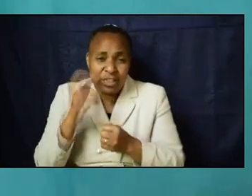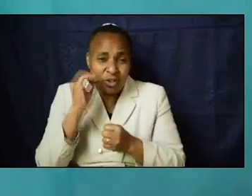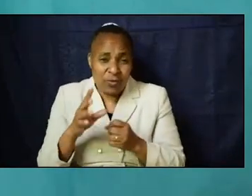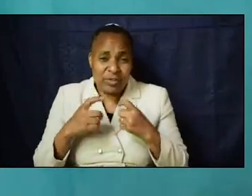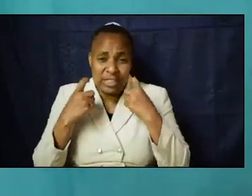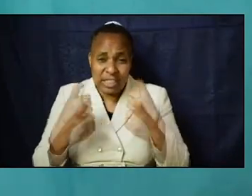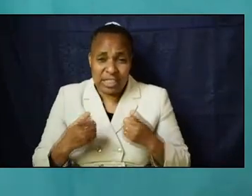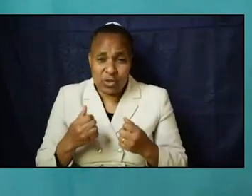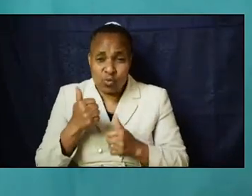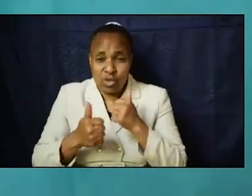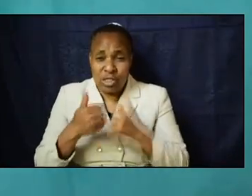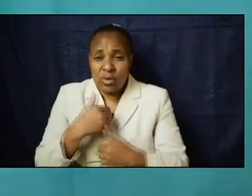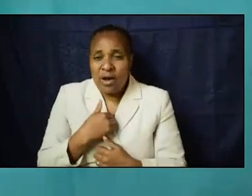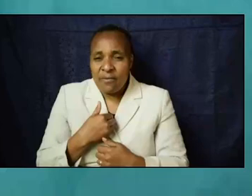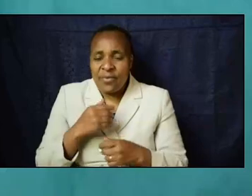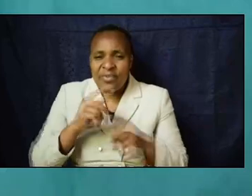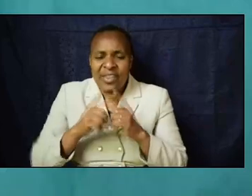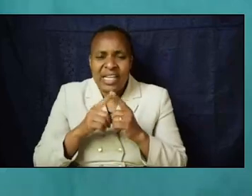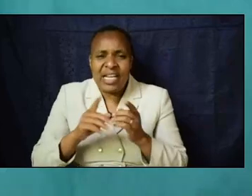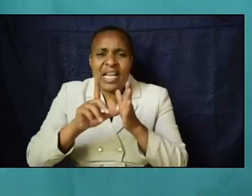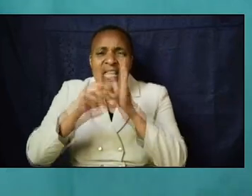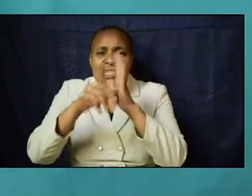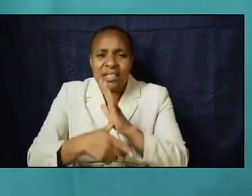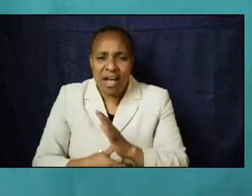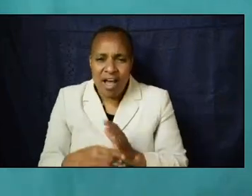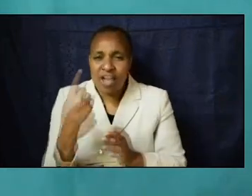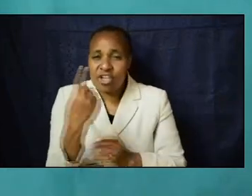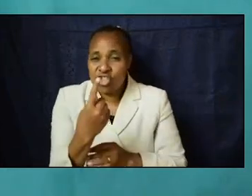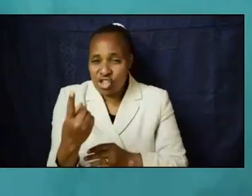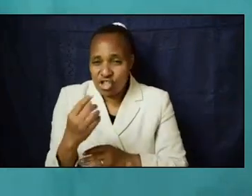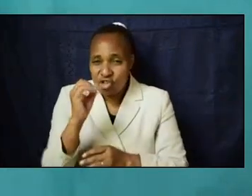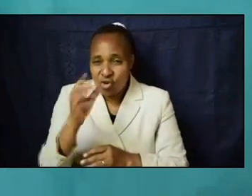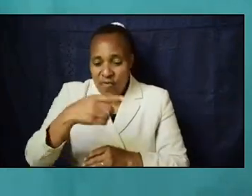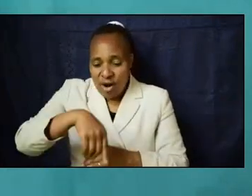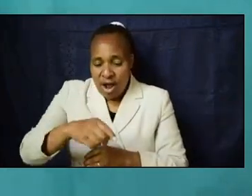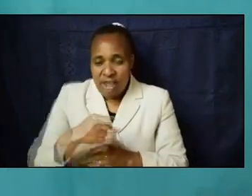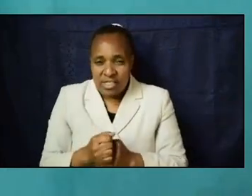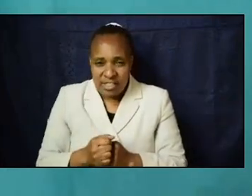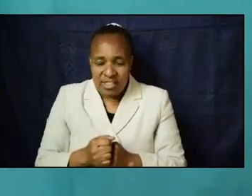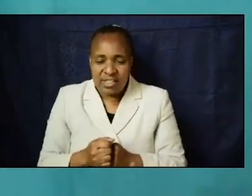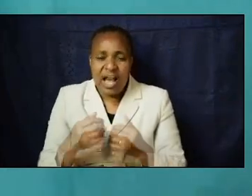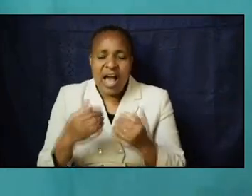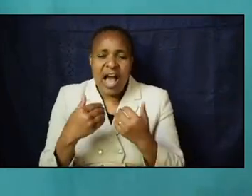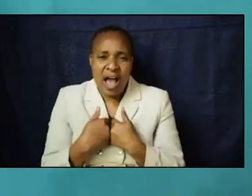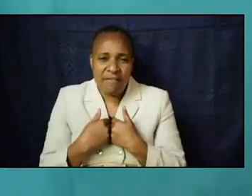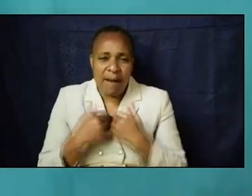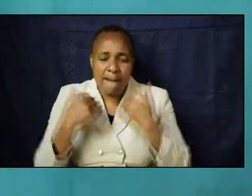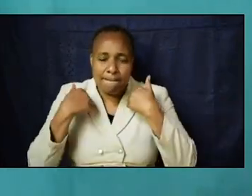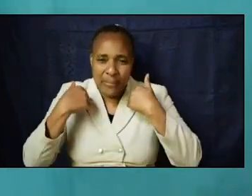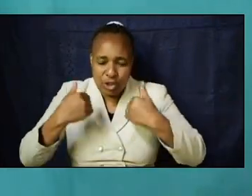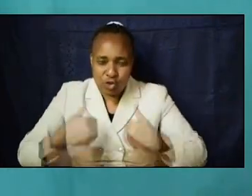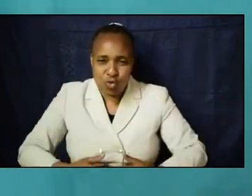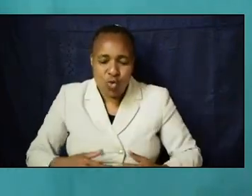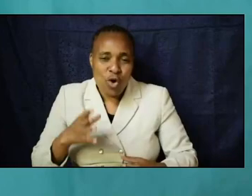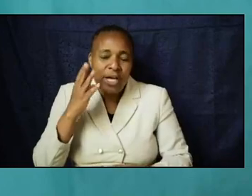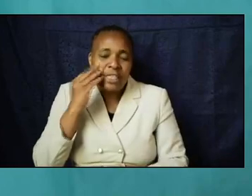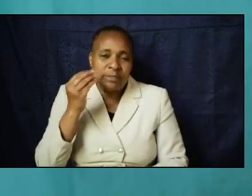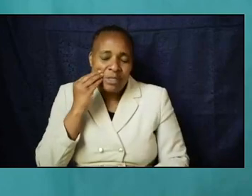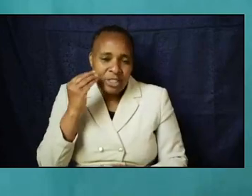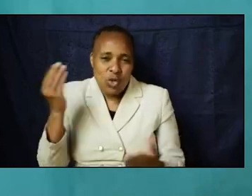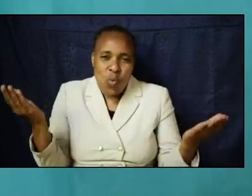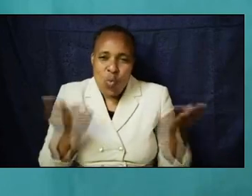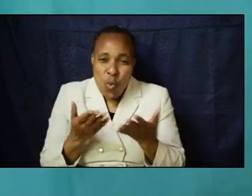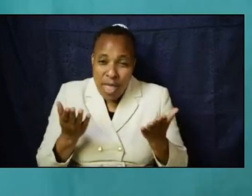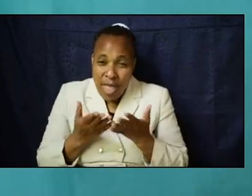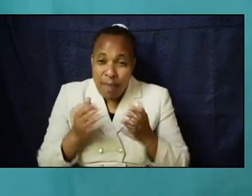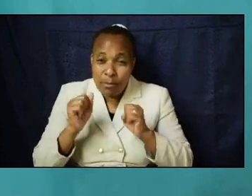have. And as a result of this, each and every one of us has a personal experience where we